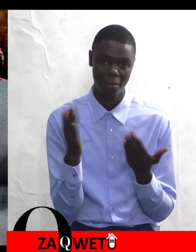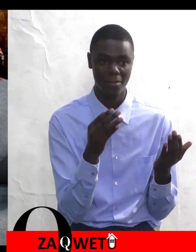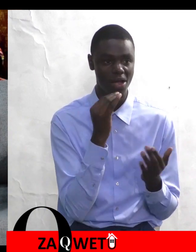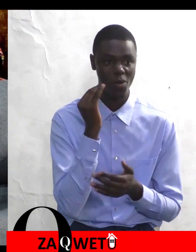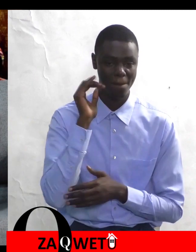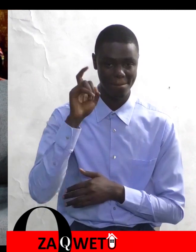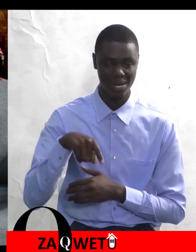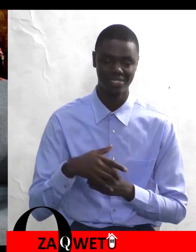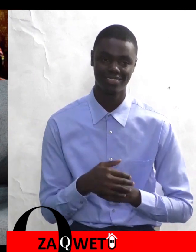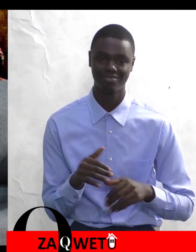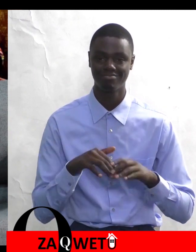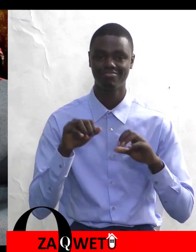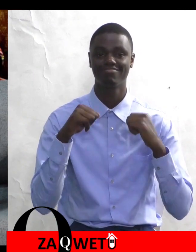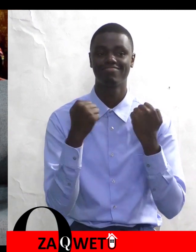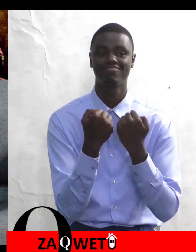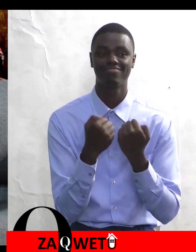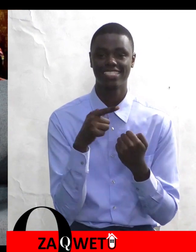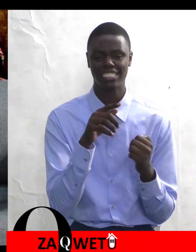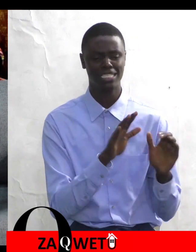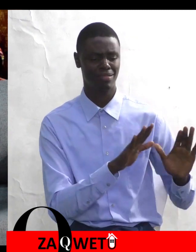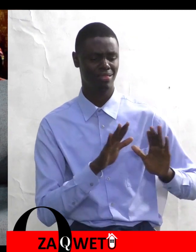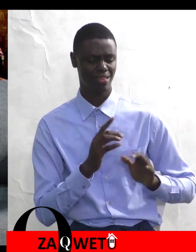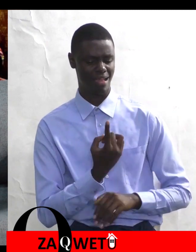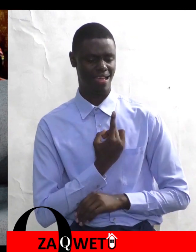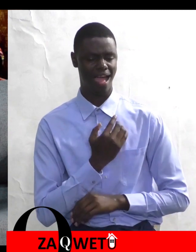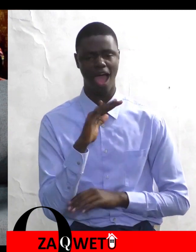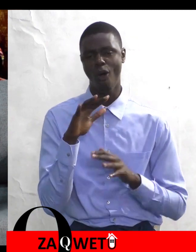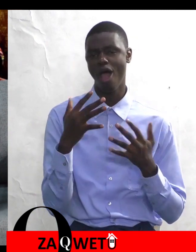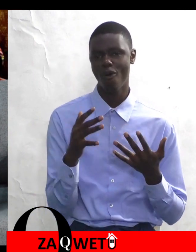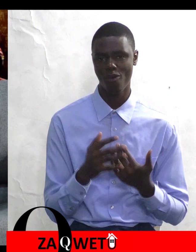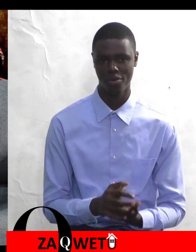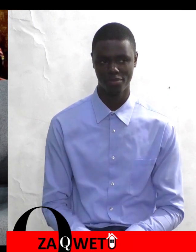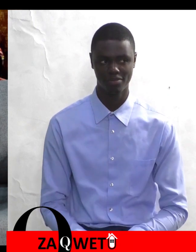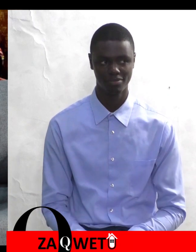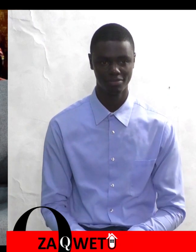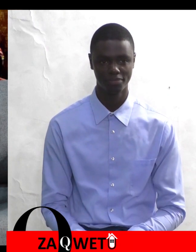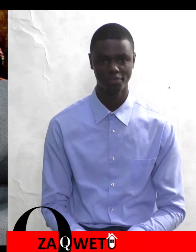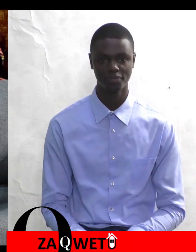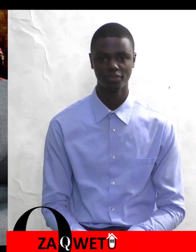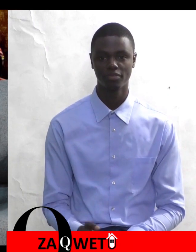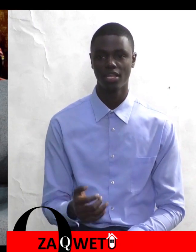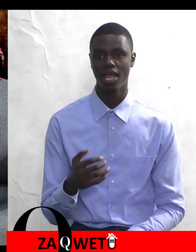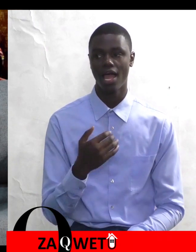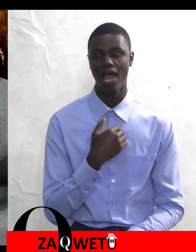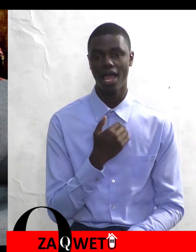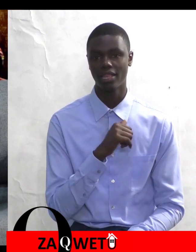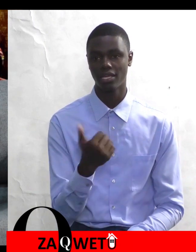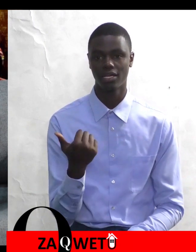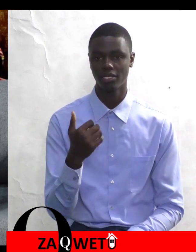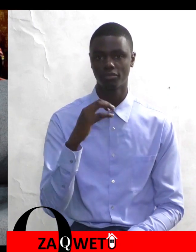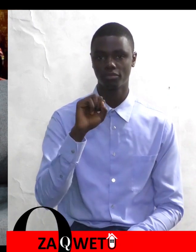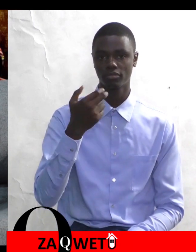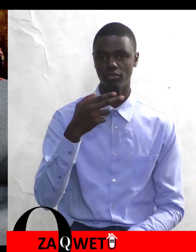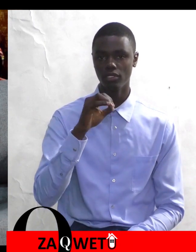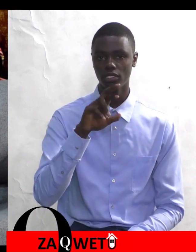prodigal son. Arudi, arudi kwa society bwana. Kamau anajitenga hadi na short stature. Yesu, tuko na